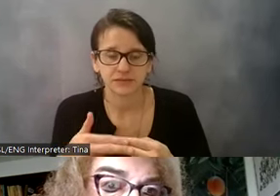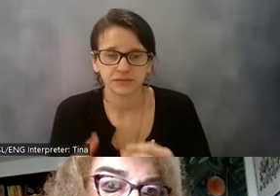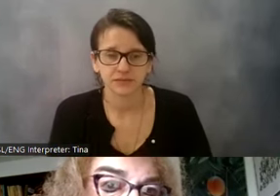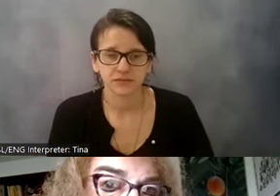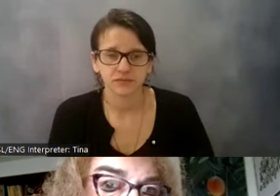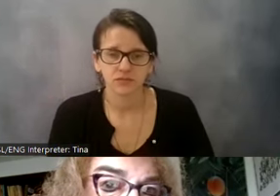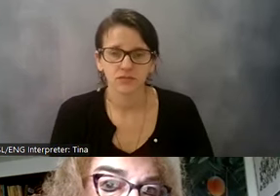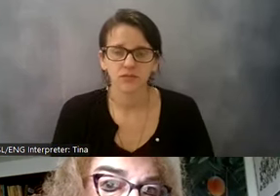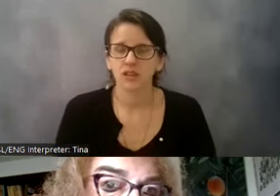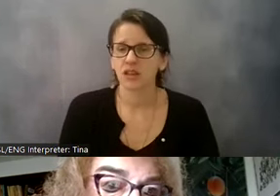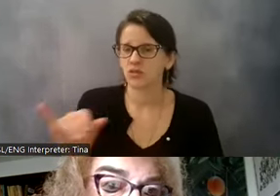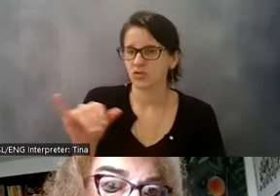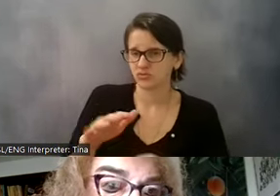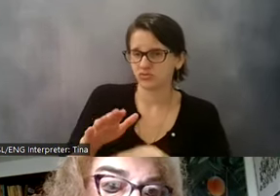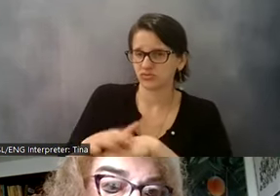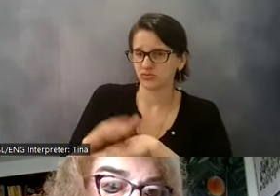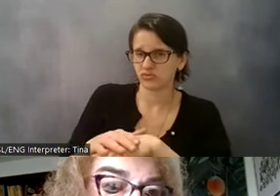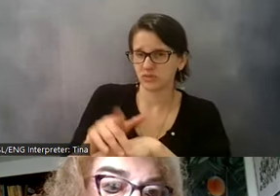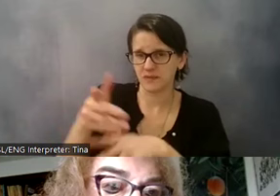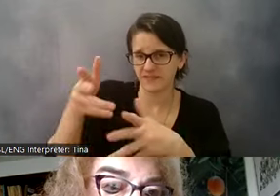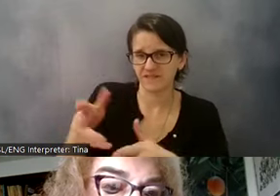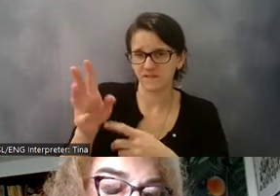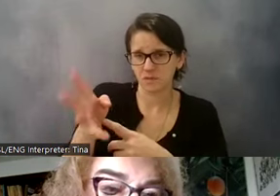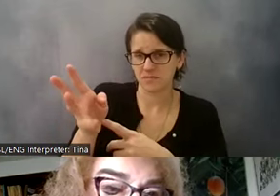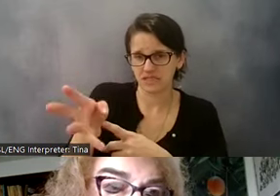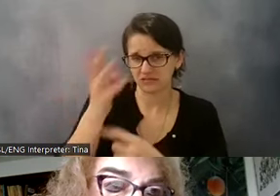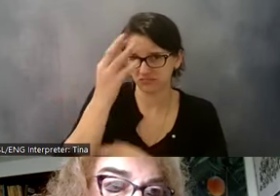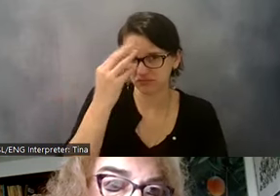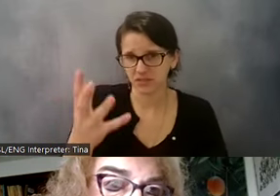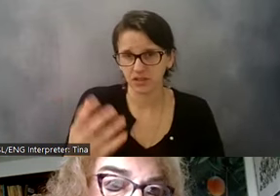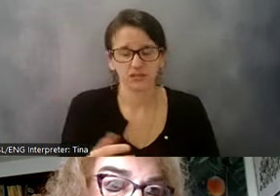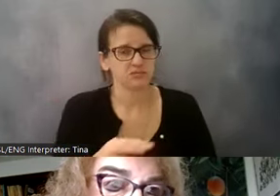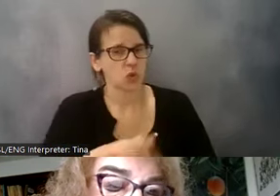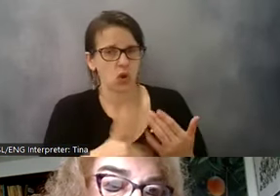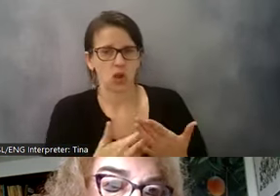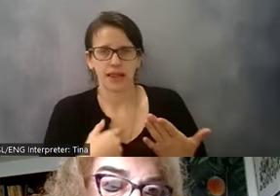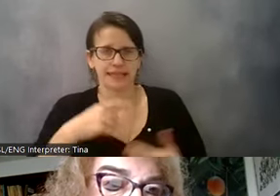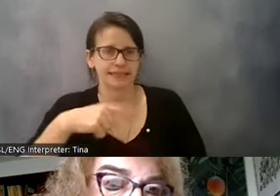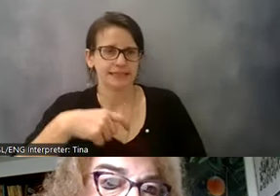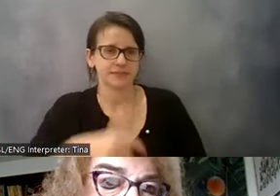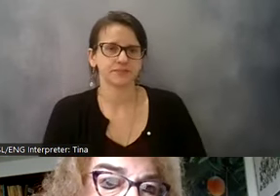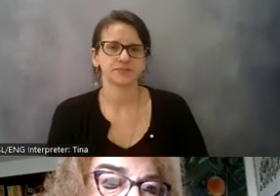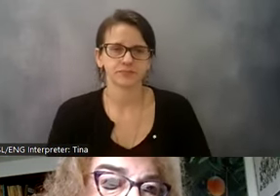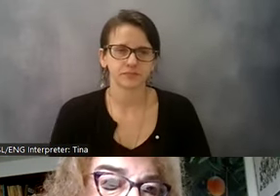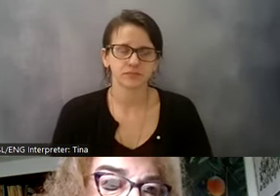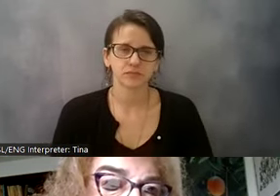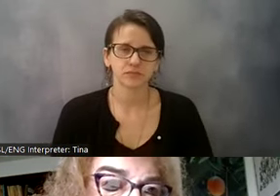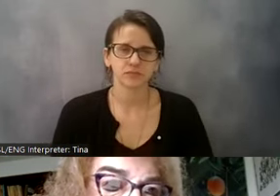And Rafaela, just so you know, you got like 4 minutes left to. That's all I need. Okay. Okay,